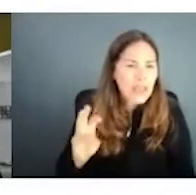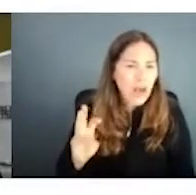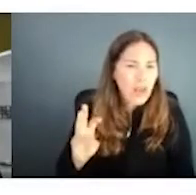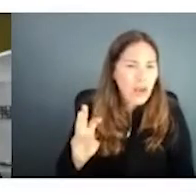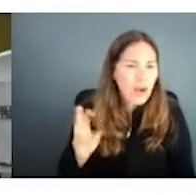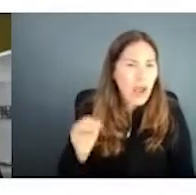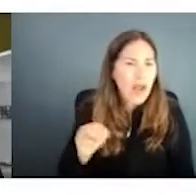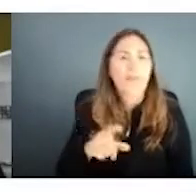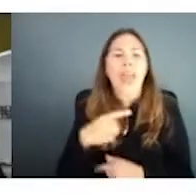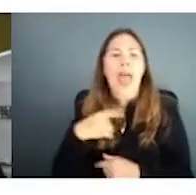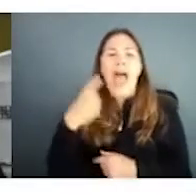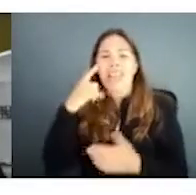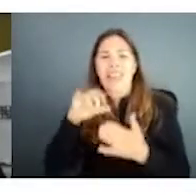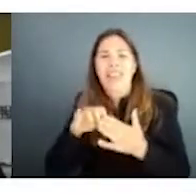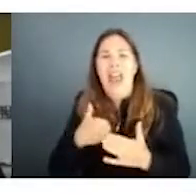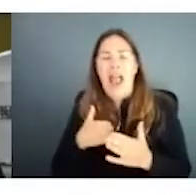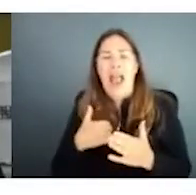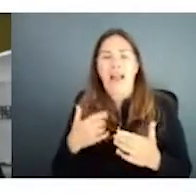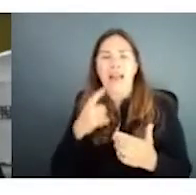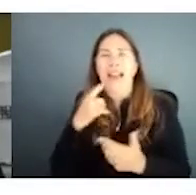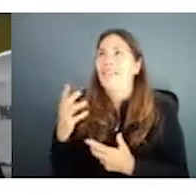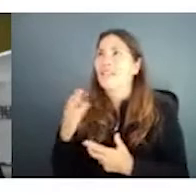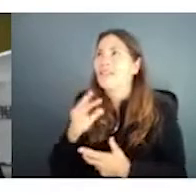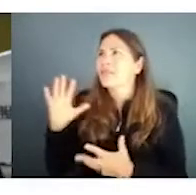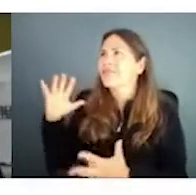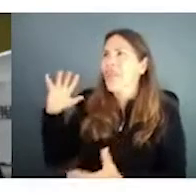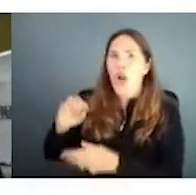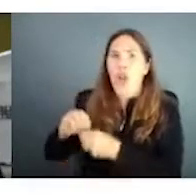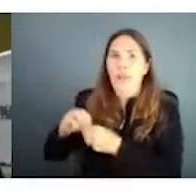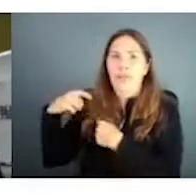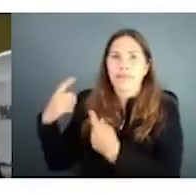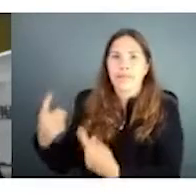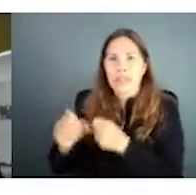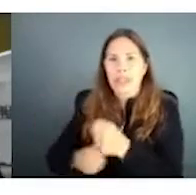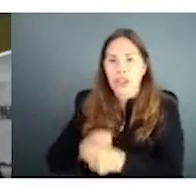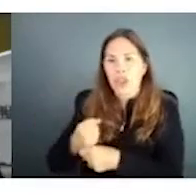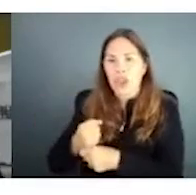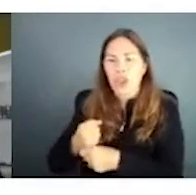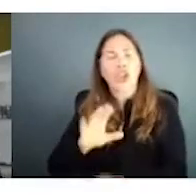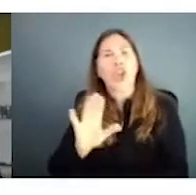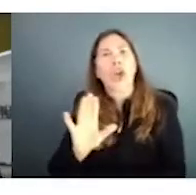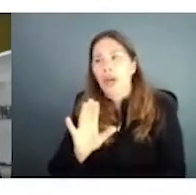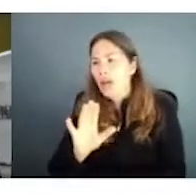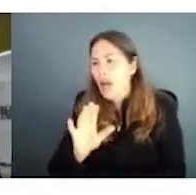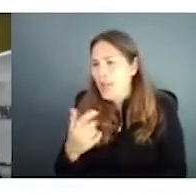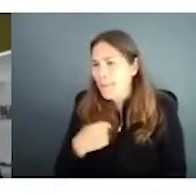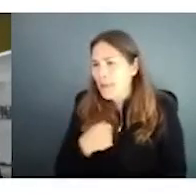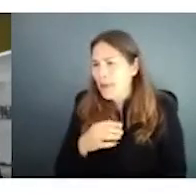I think I have what I've accumulated over the year. And let me